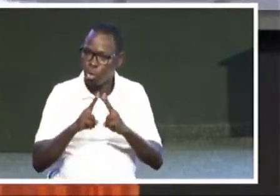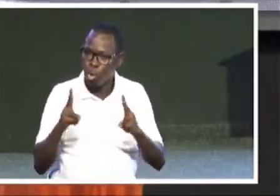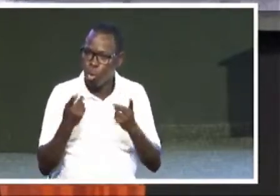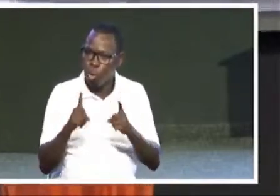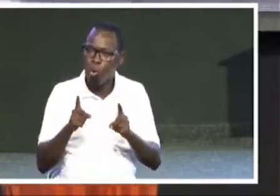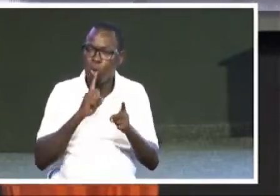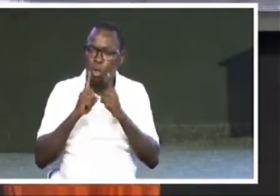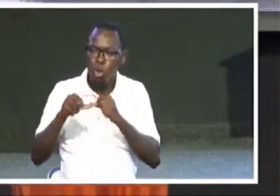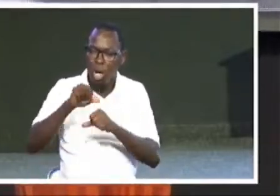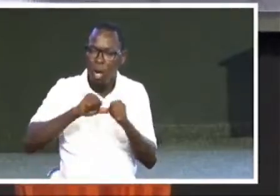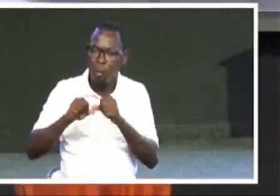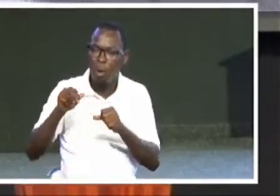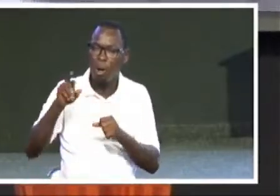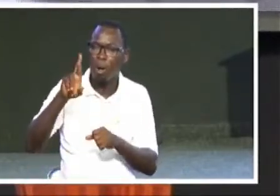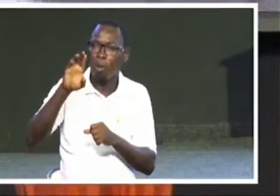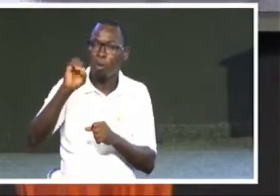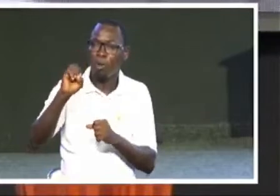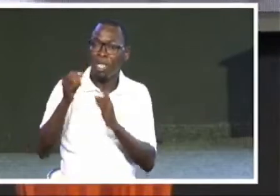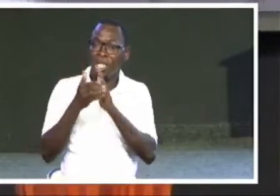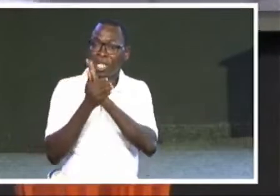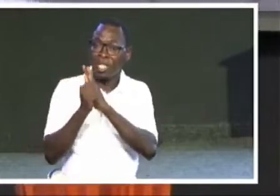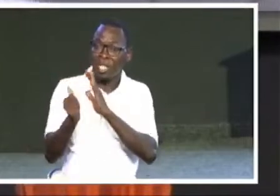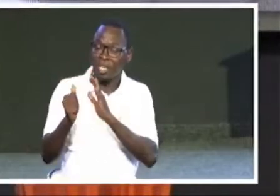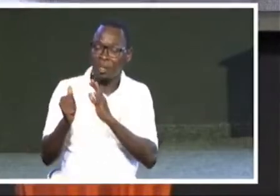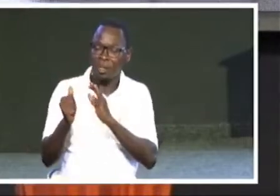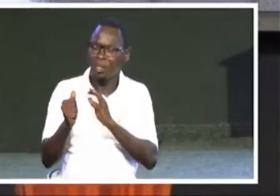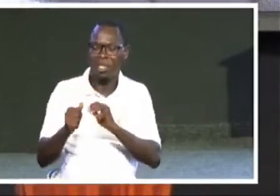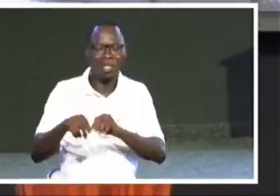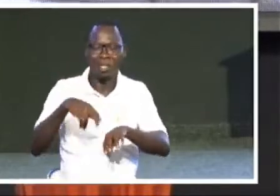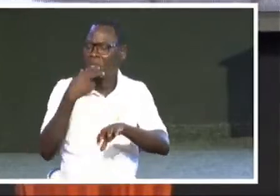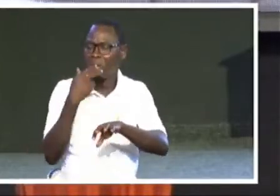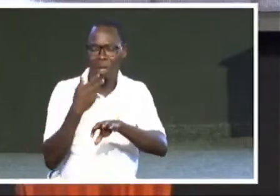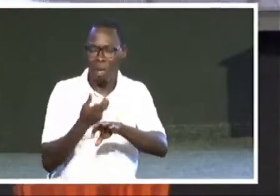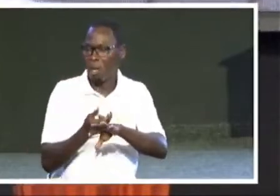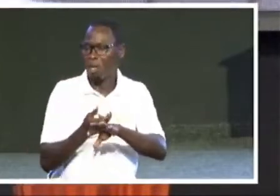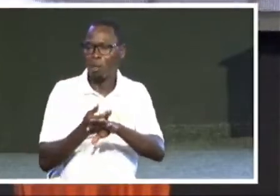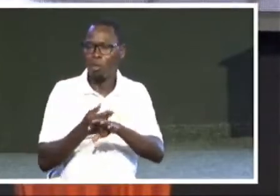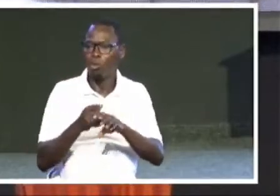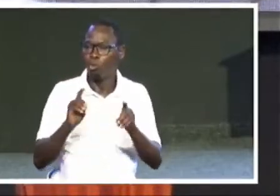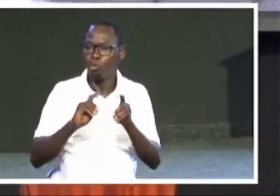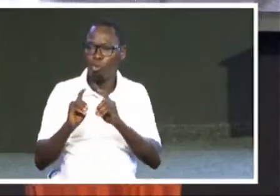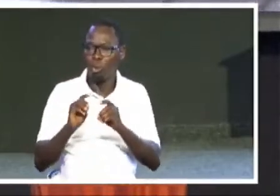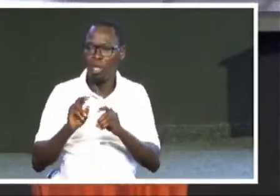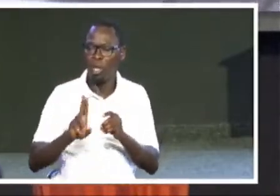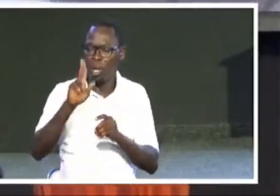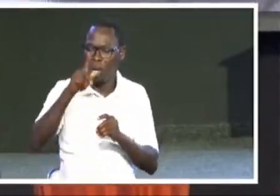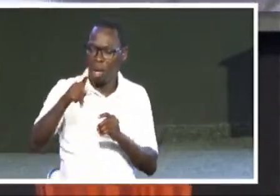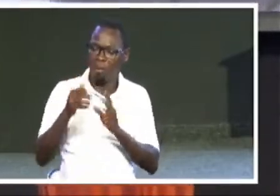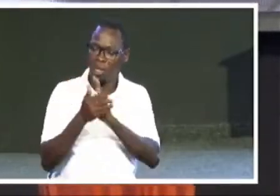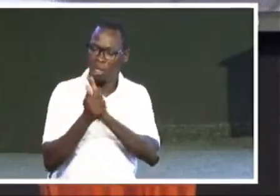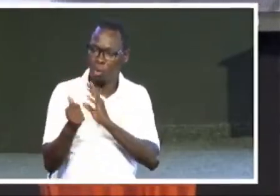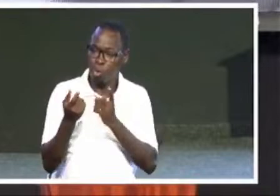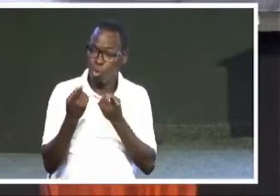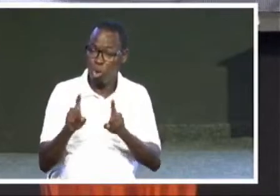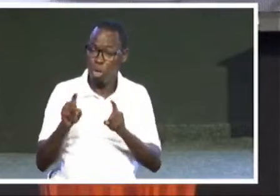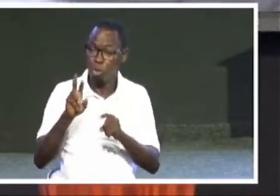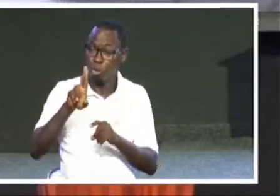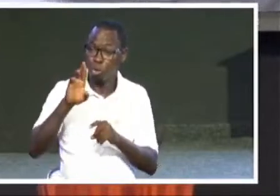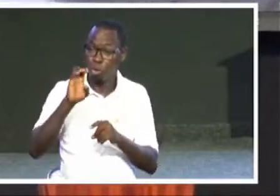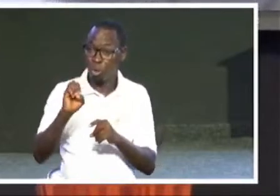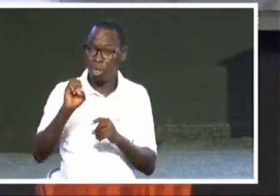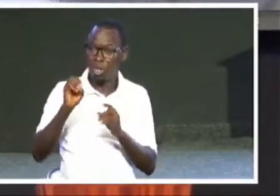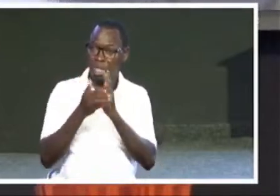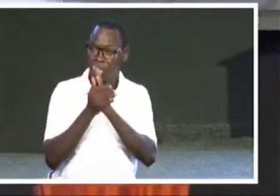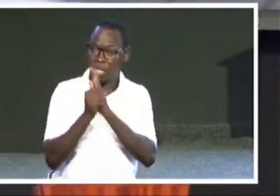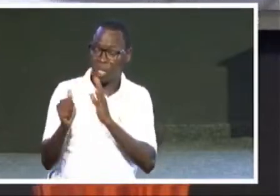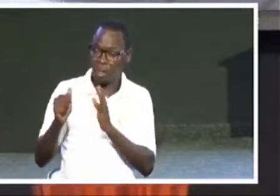reskilling, reskilling is much more difficult to do than upskilling. When you reskill, you are learning